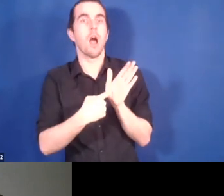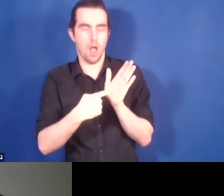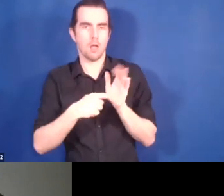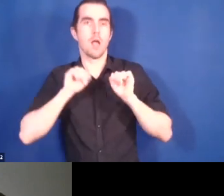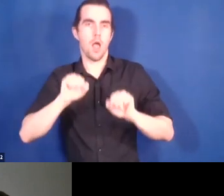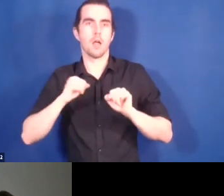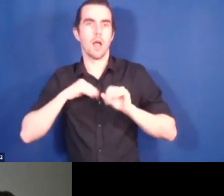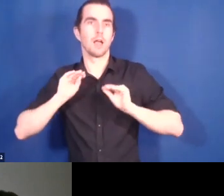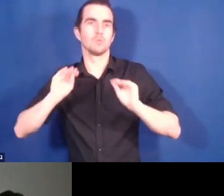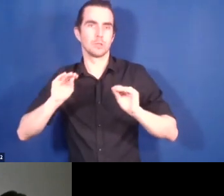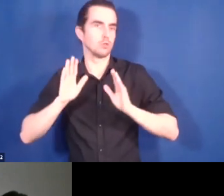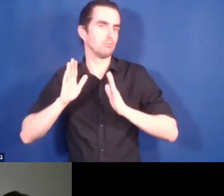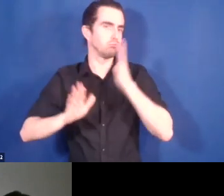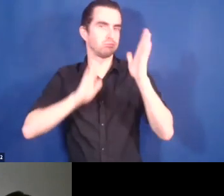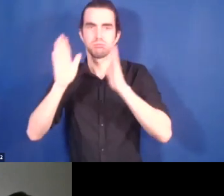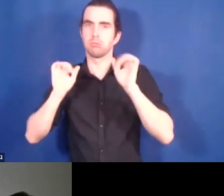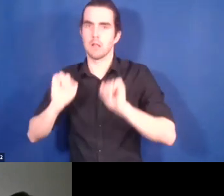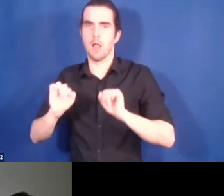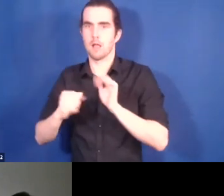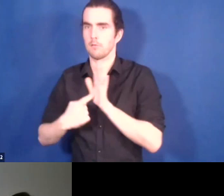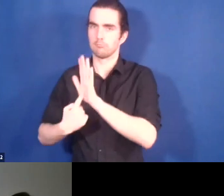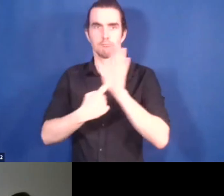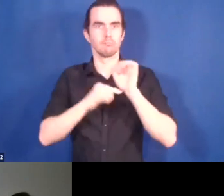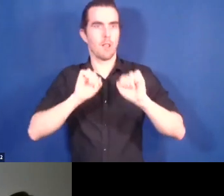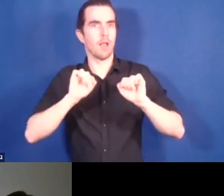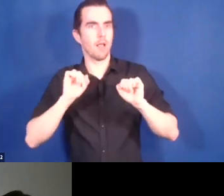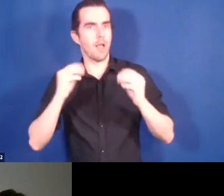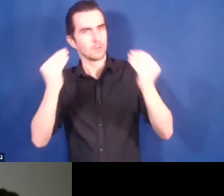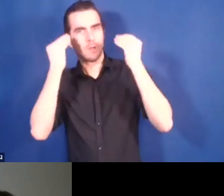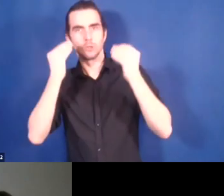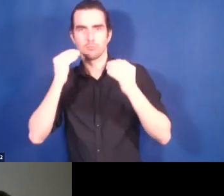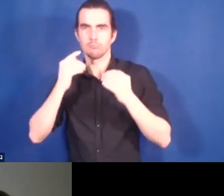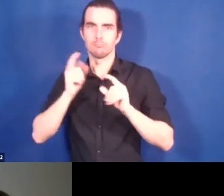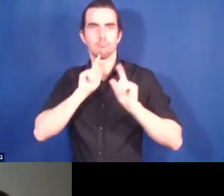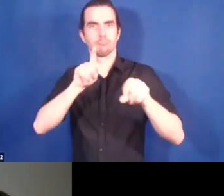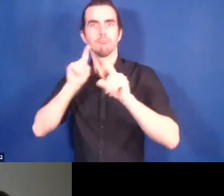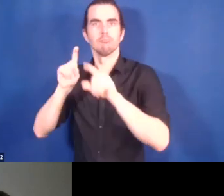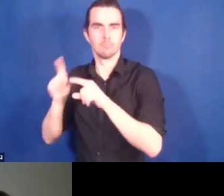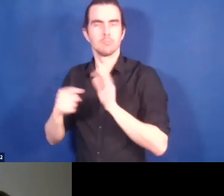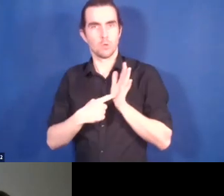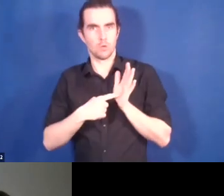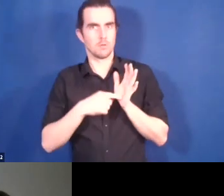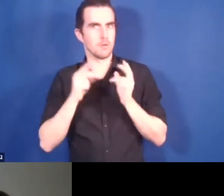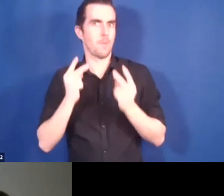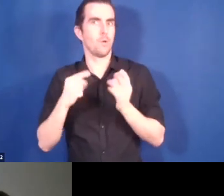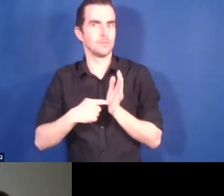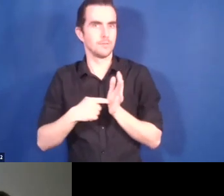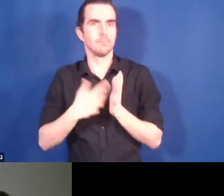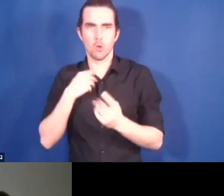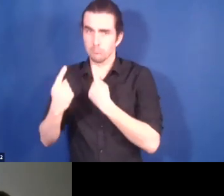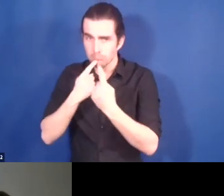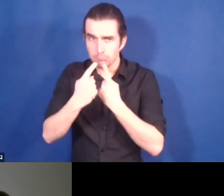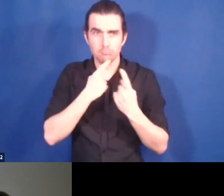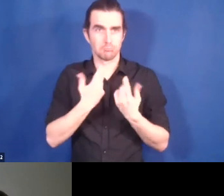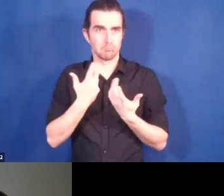a solution for self-reliance? Can I start by saying that that quotation I remember